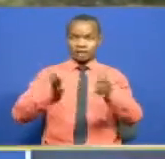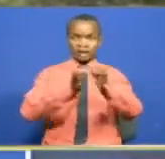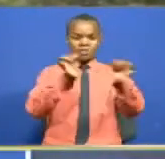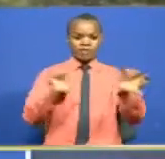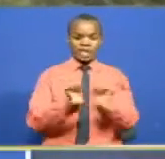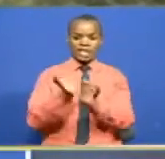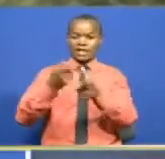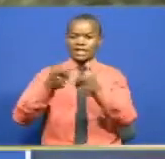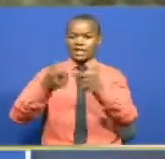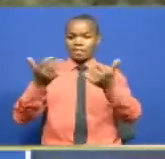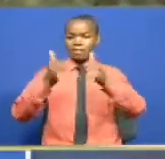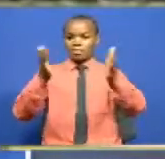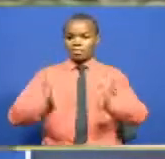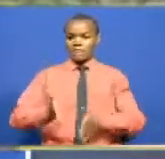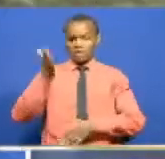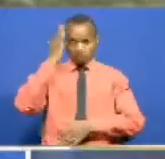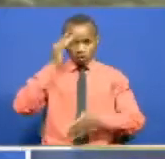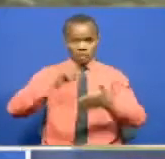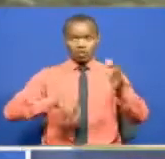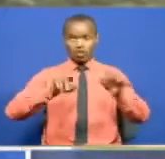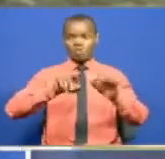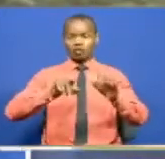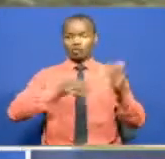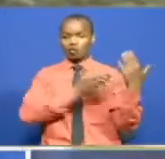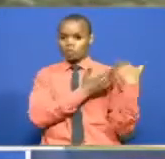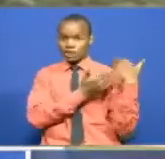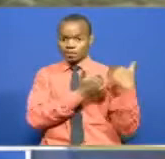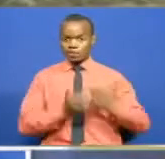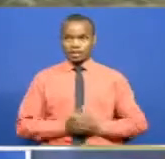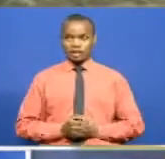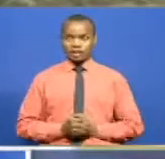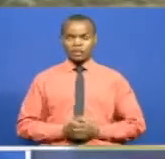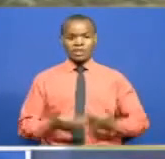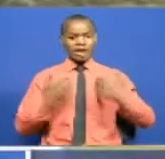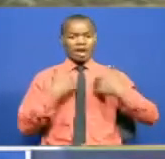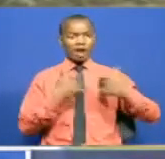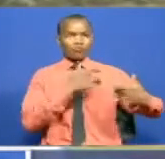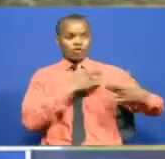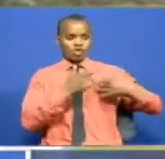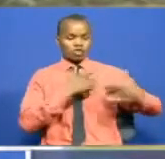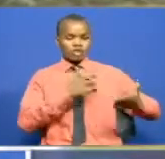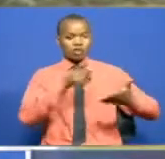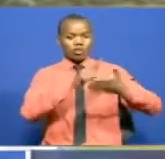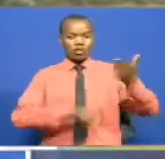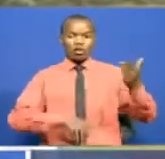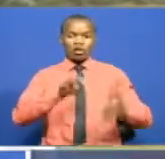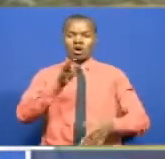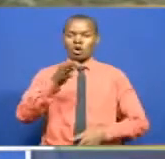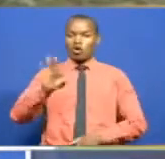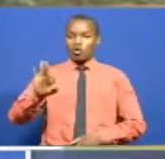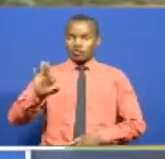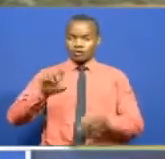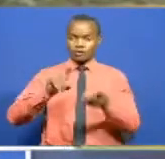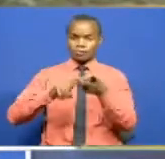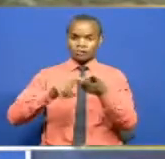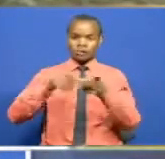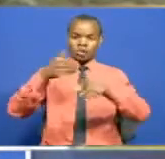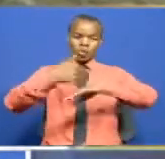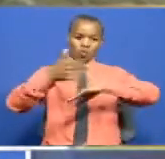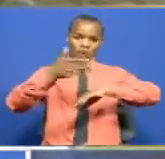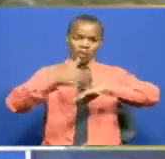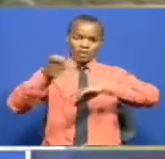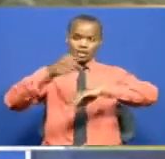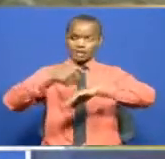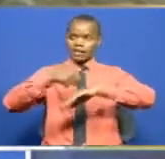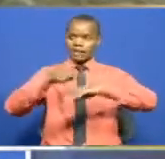word go, the player knows what to expect. A lot, and major concern was about the offside, about wasting time, and